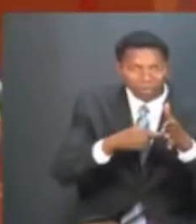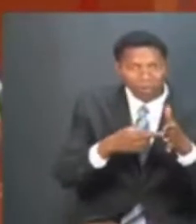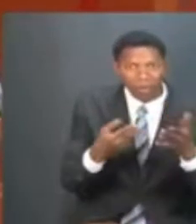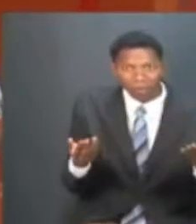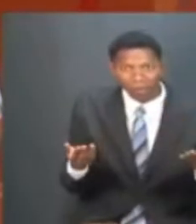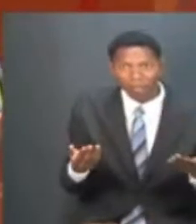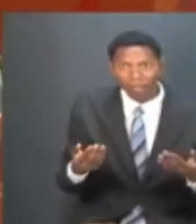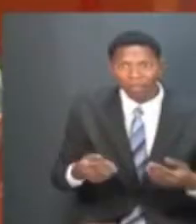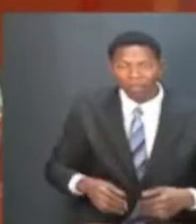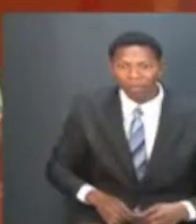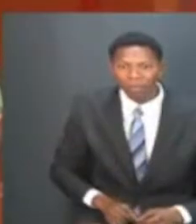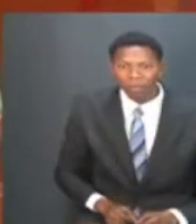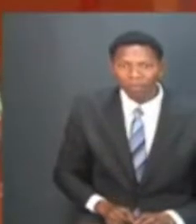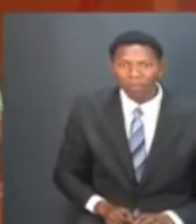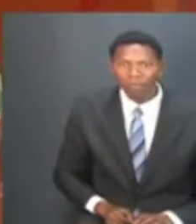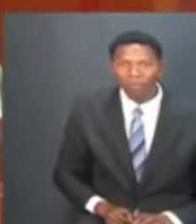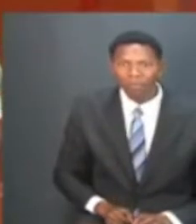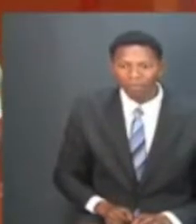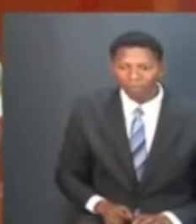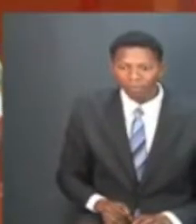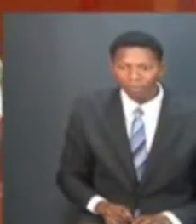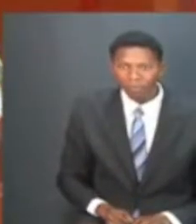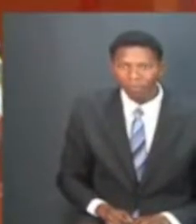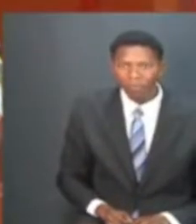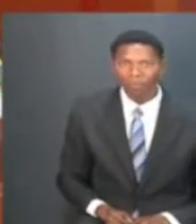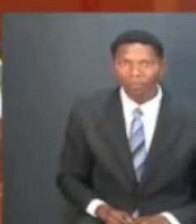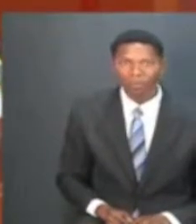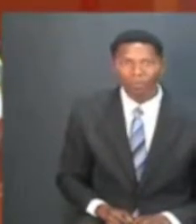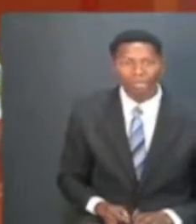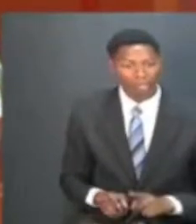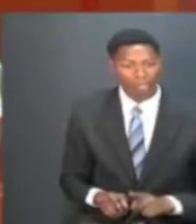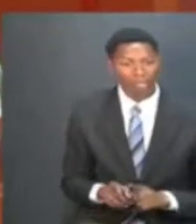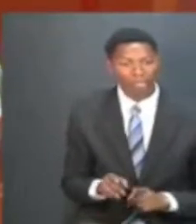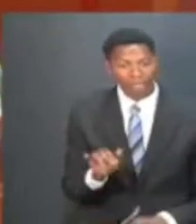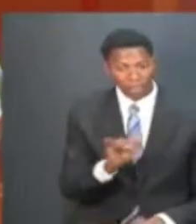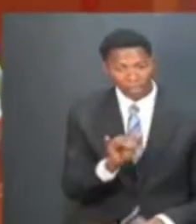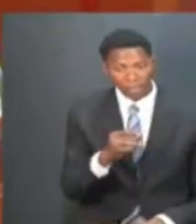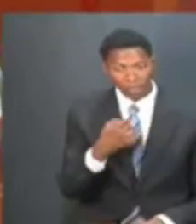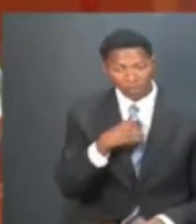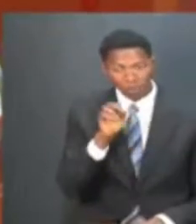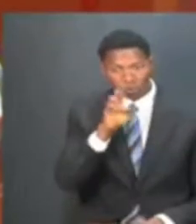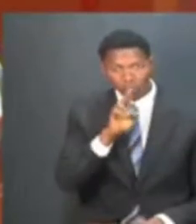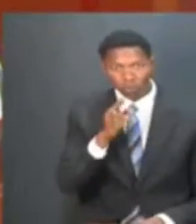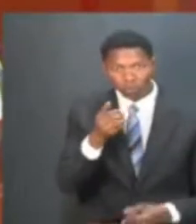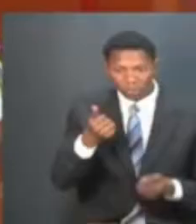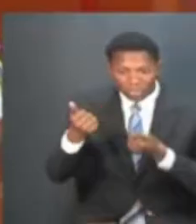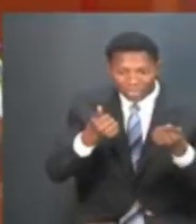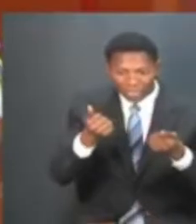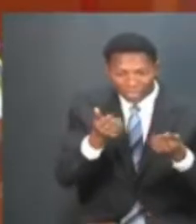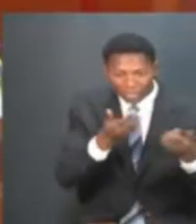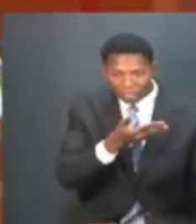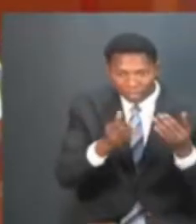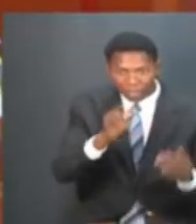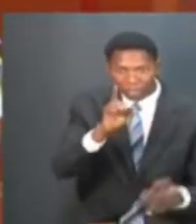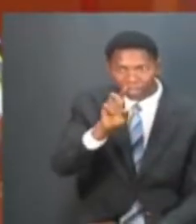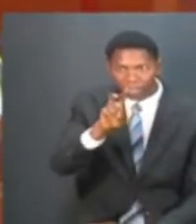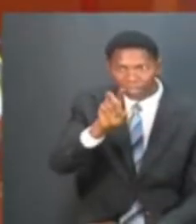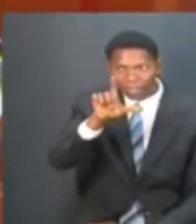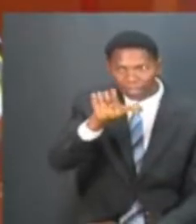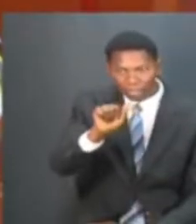Speaker, in the same way that we take our vehicles to DVLA